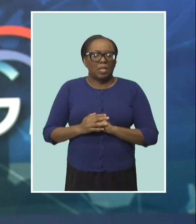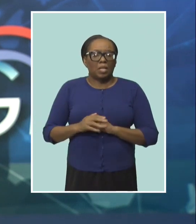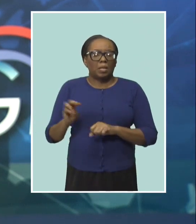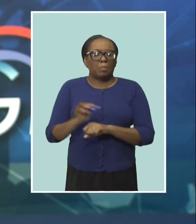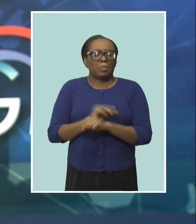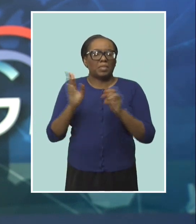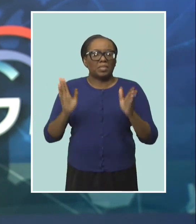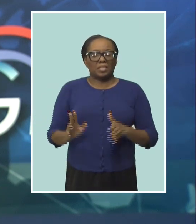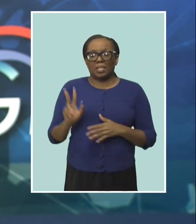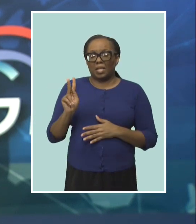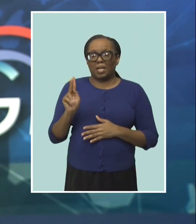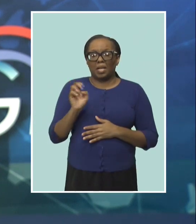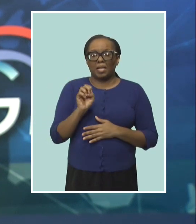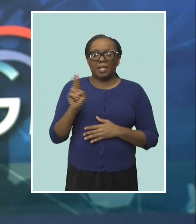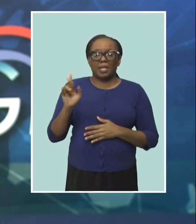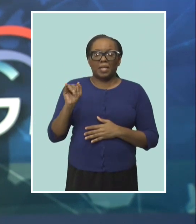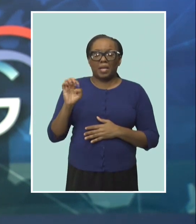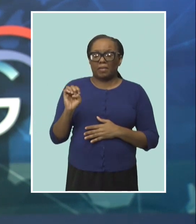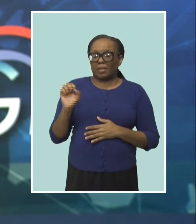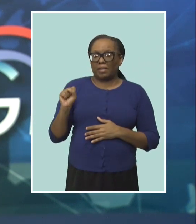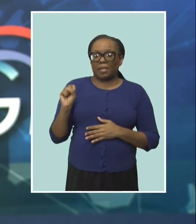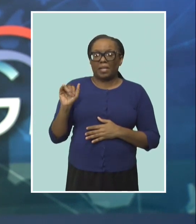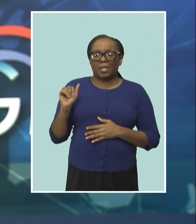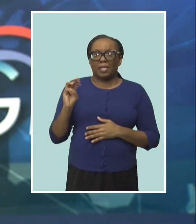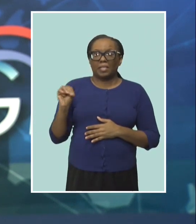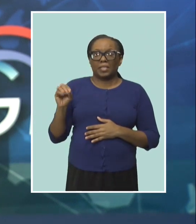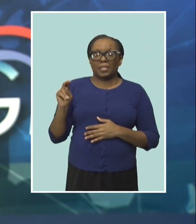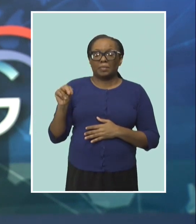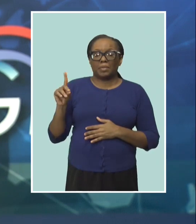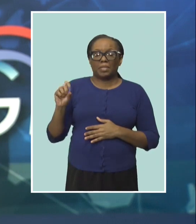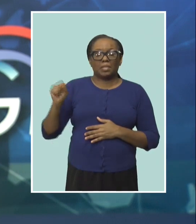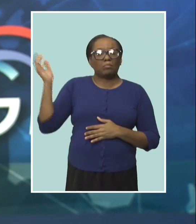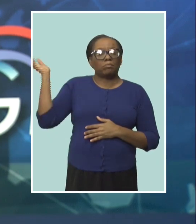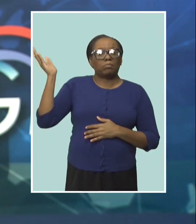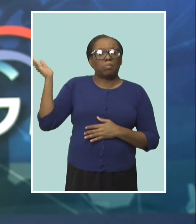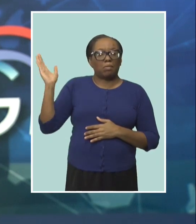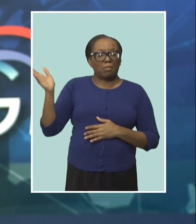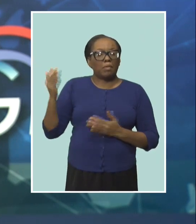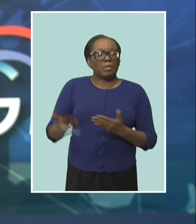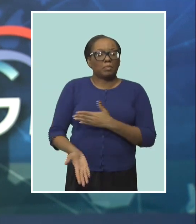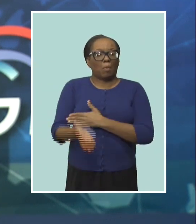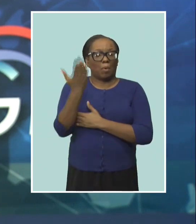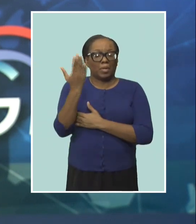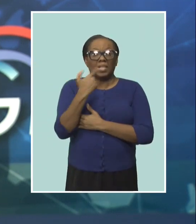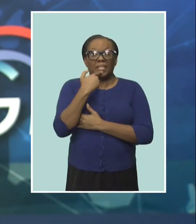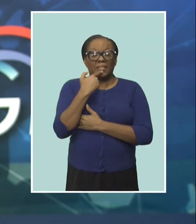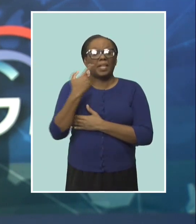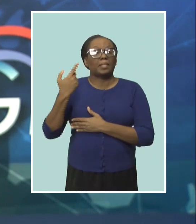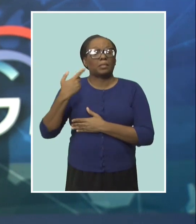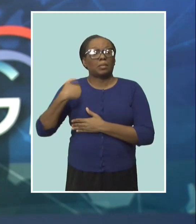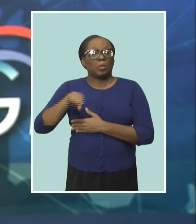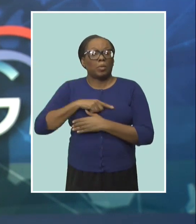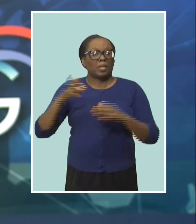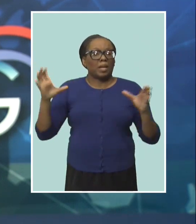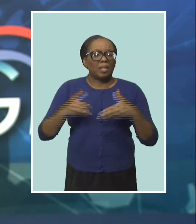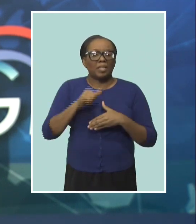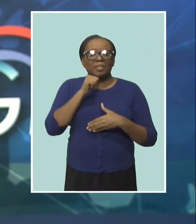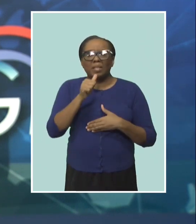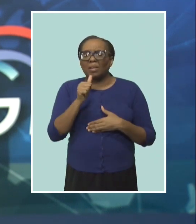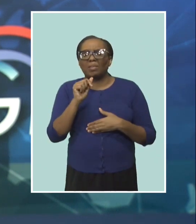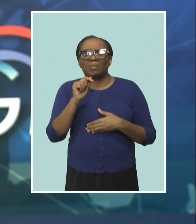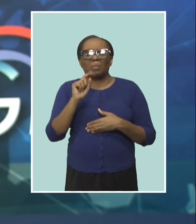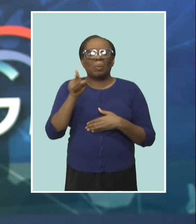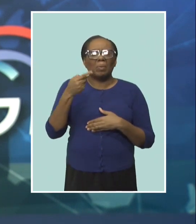Simmons, who was speaking at the St. Philip the Less Anglican Church in Boscobel, where he stressed Gathering is much more than dancing and